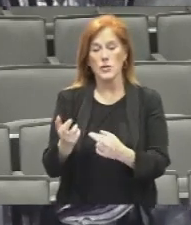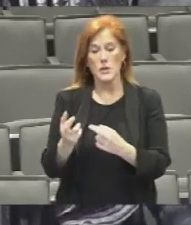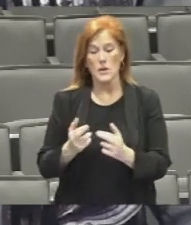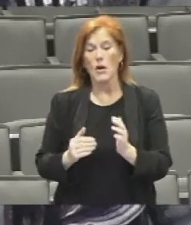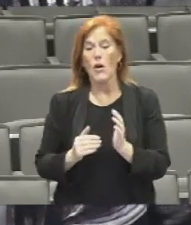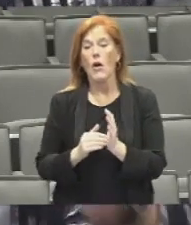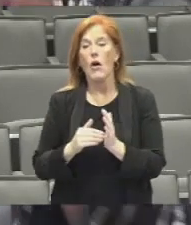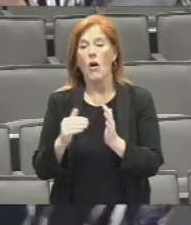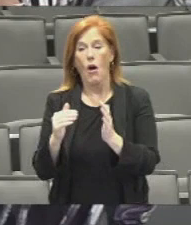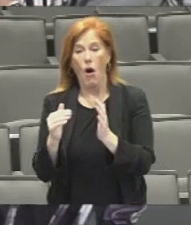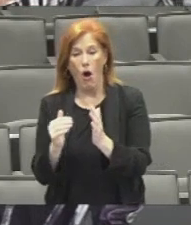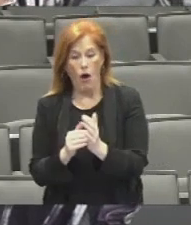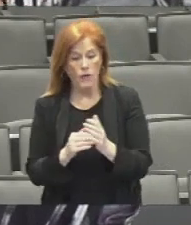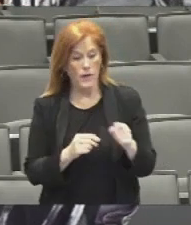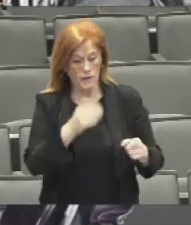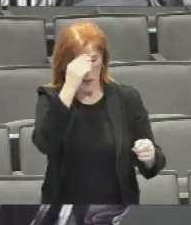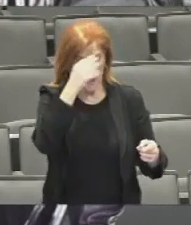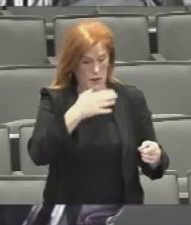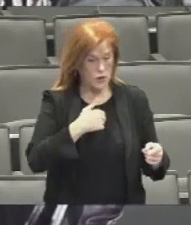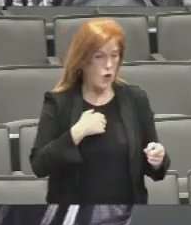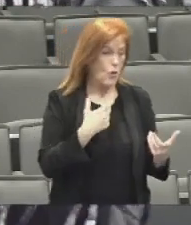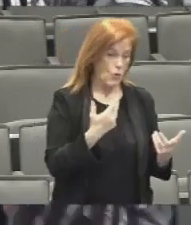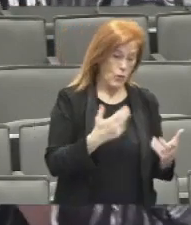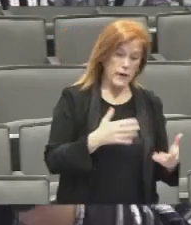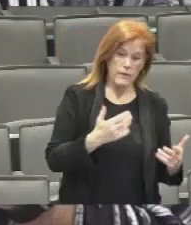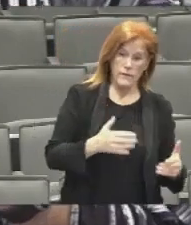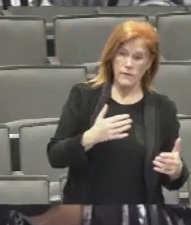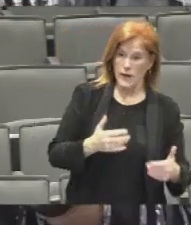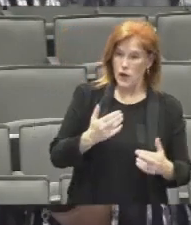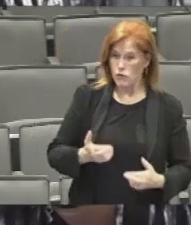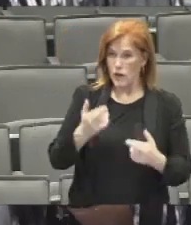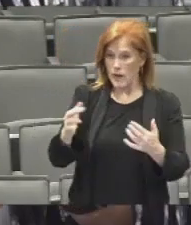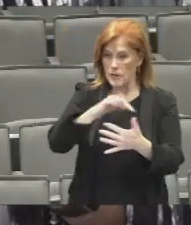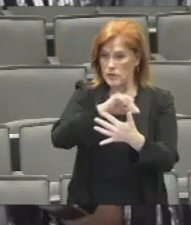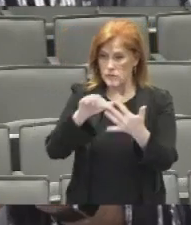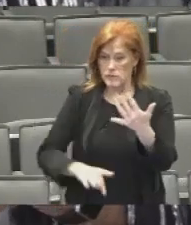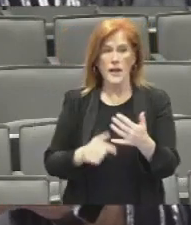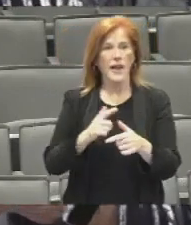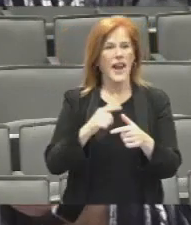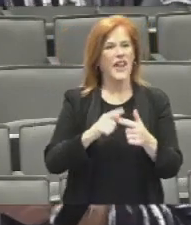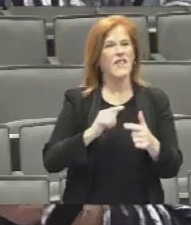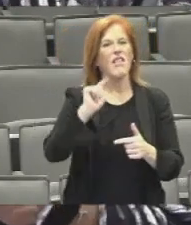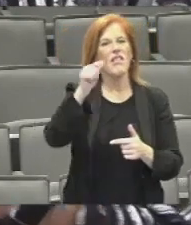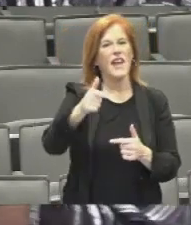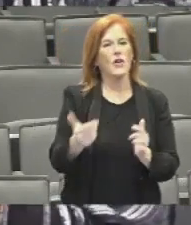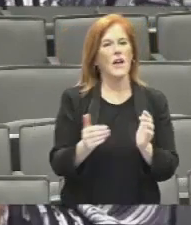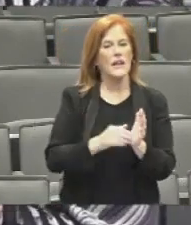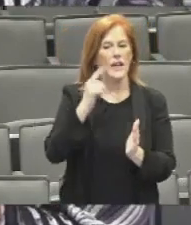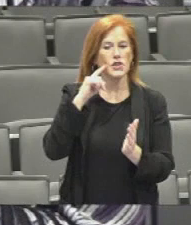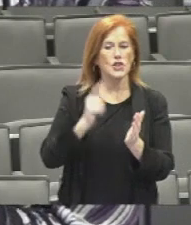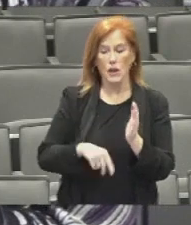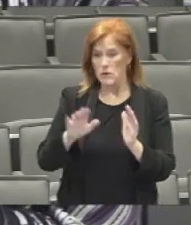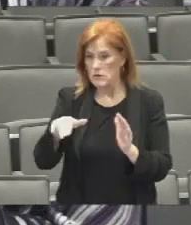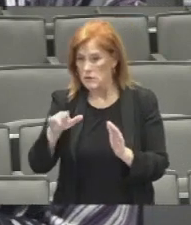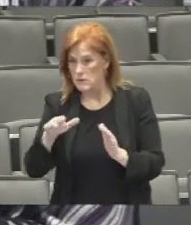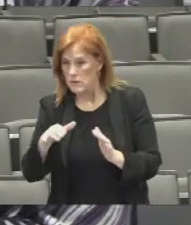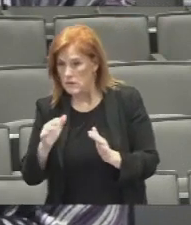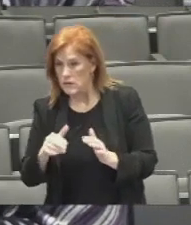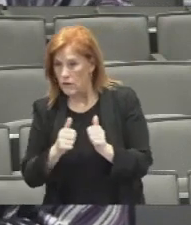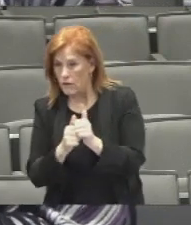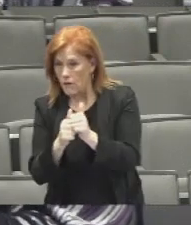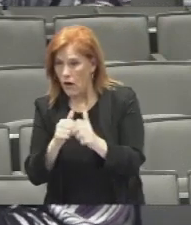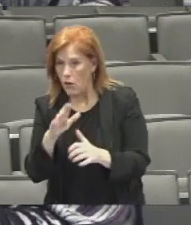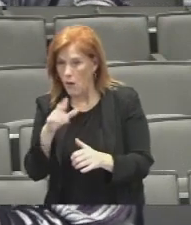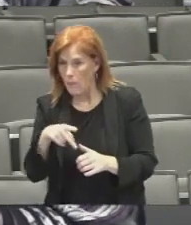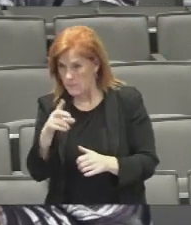they have said, you know, we made those recommendations for you, but have you followed up with them? Because, you know, you can make recommendations. If